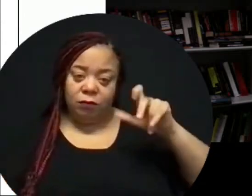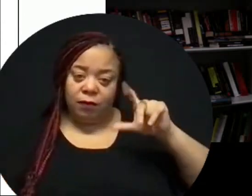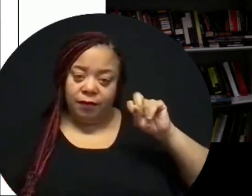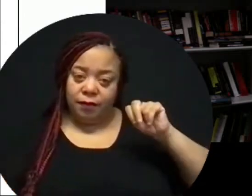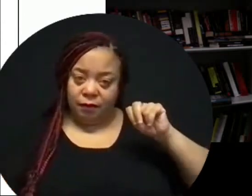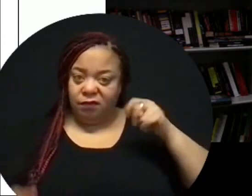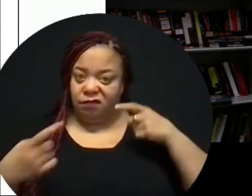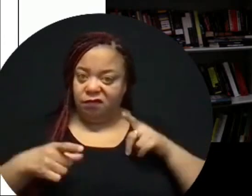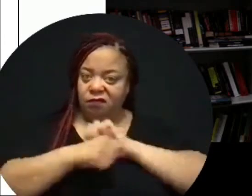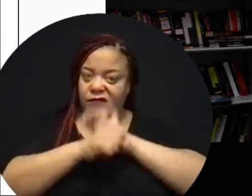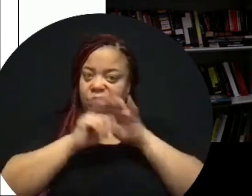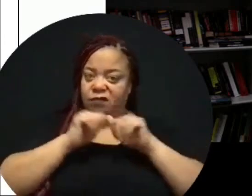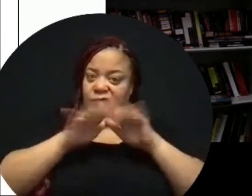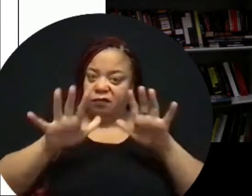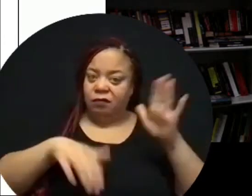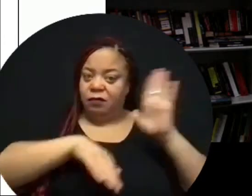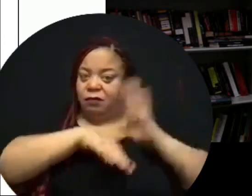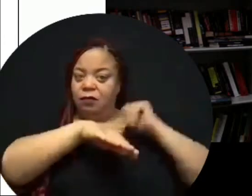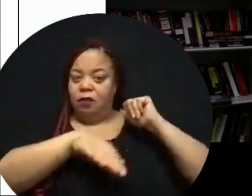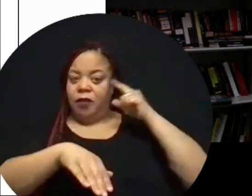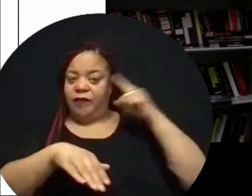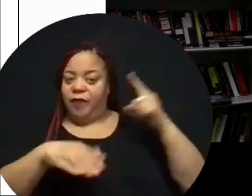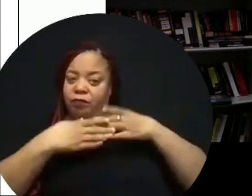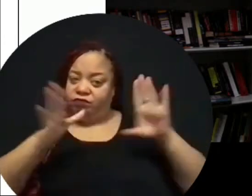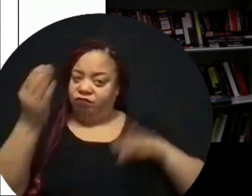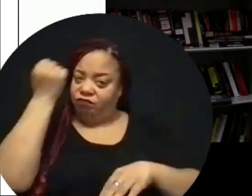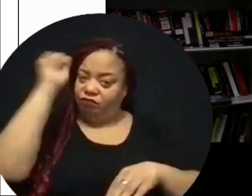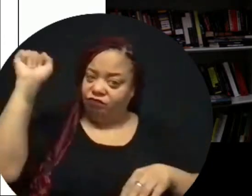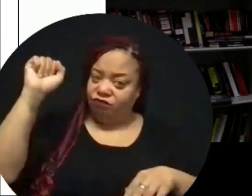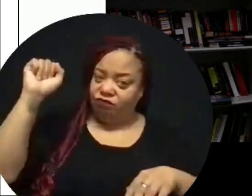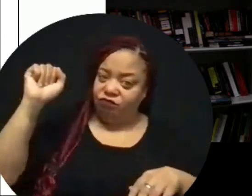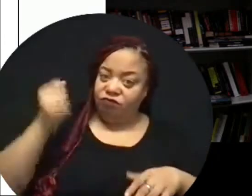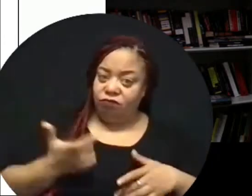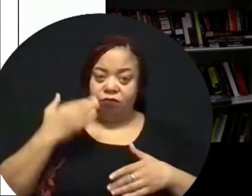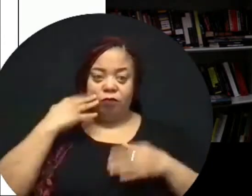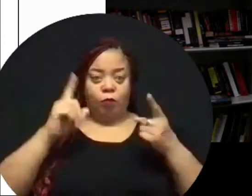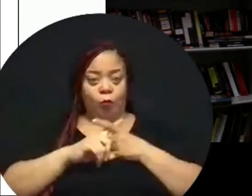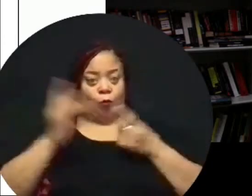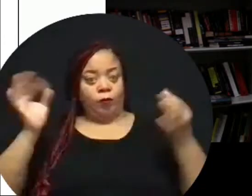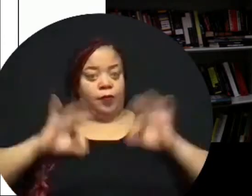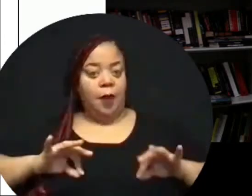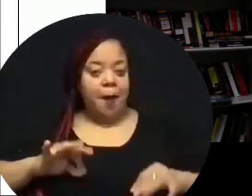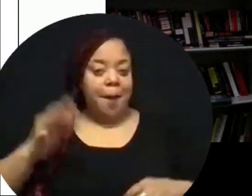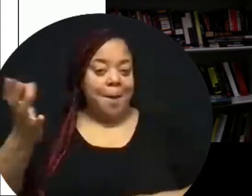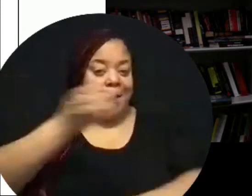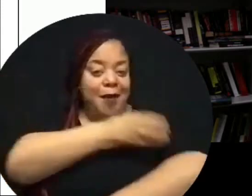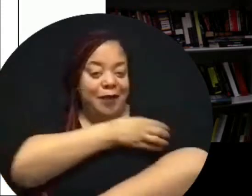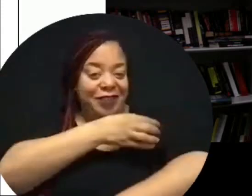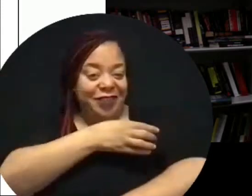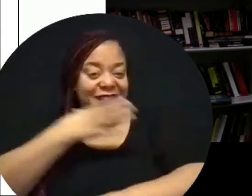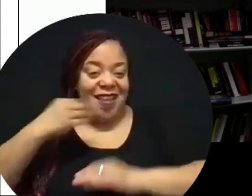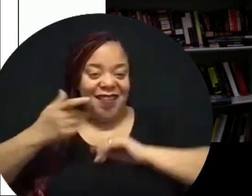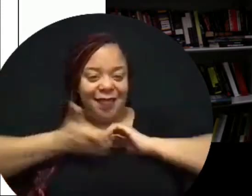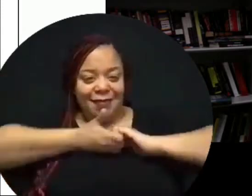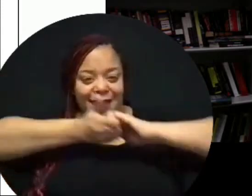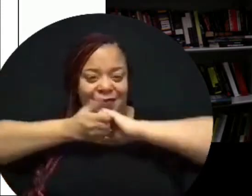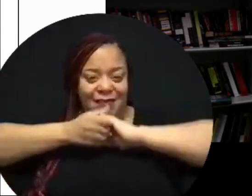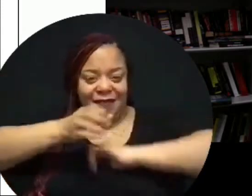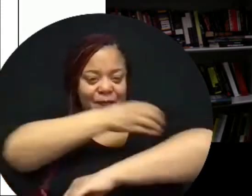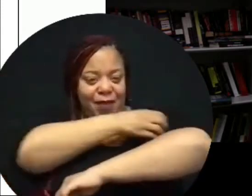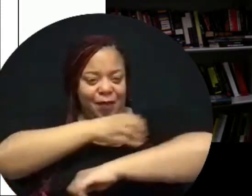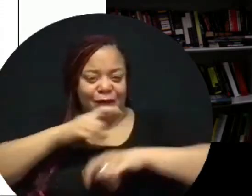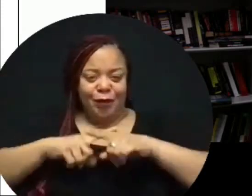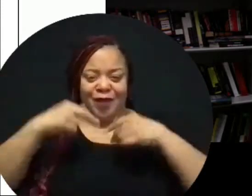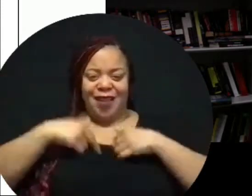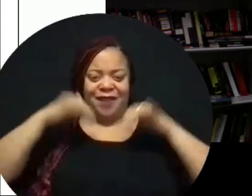what COVID brought to the fore in terms of disposability, both inside, but especially inside, but also outside,